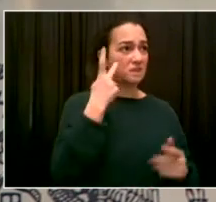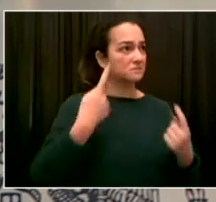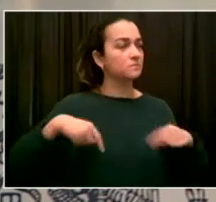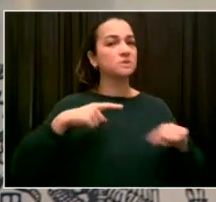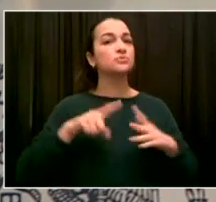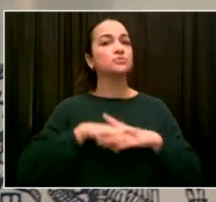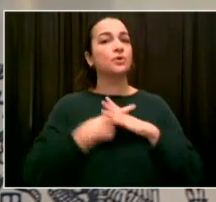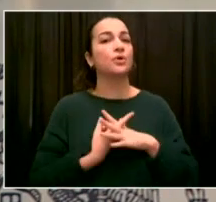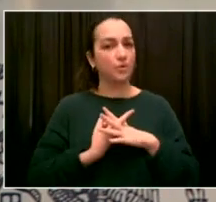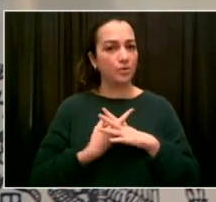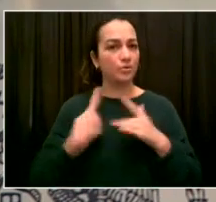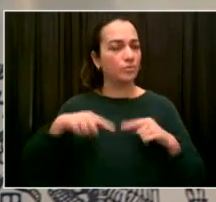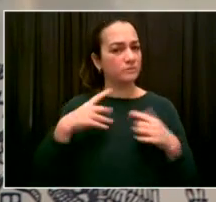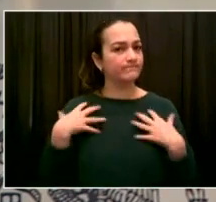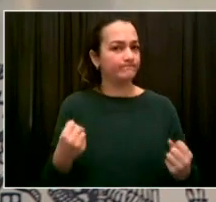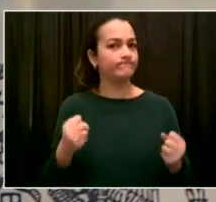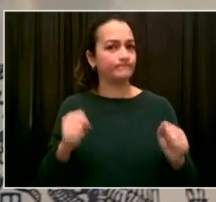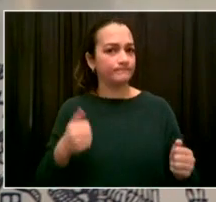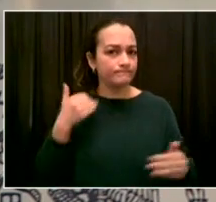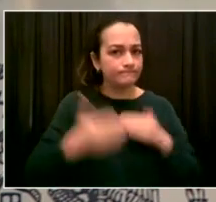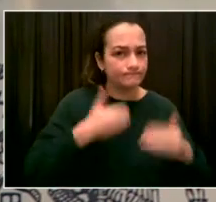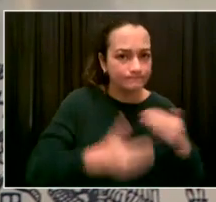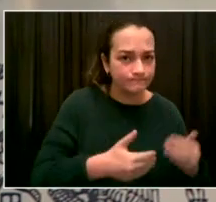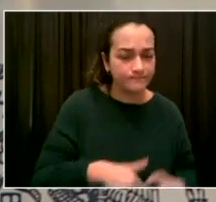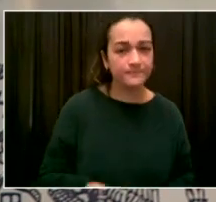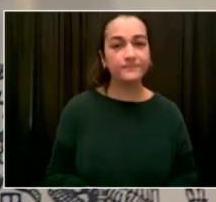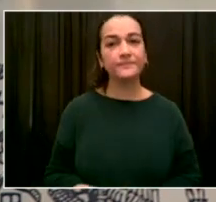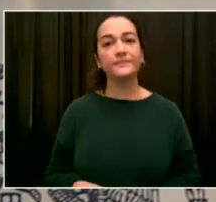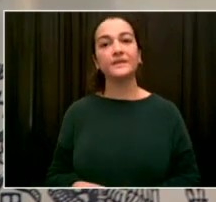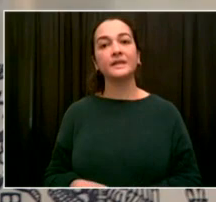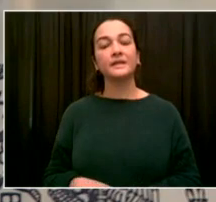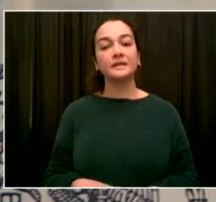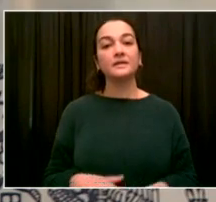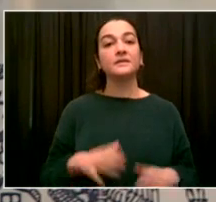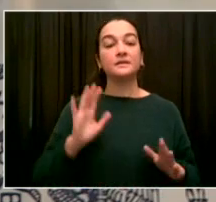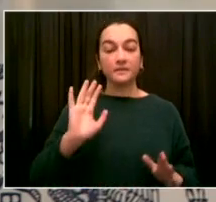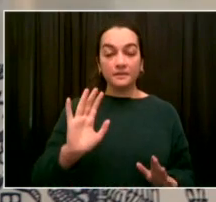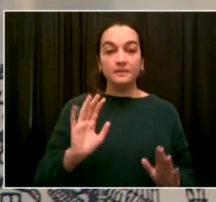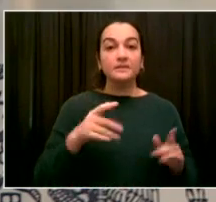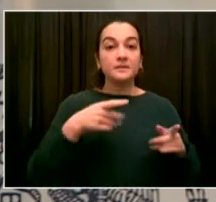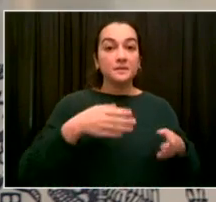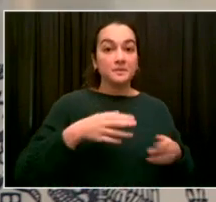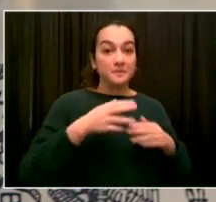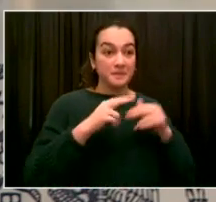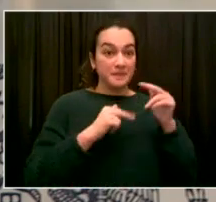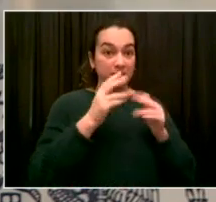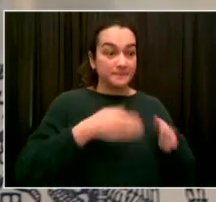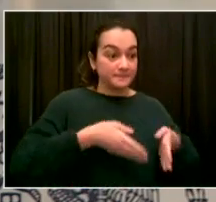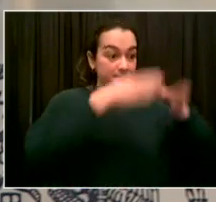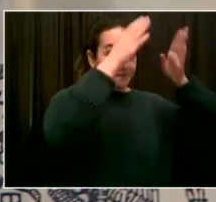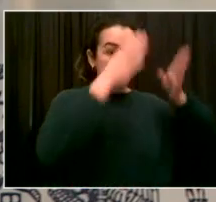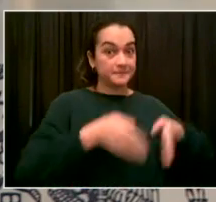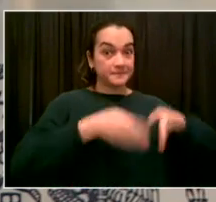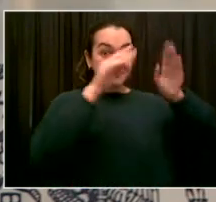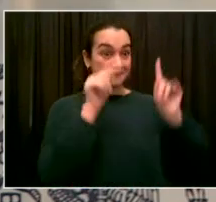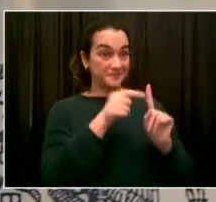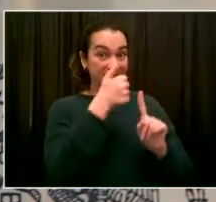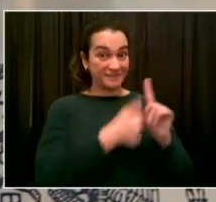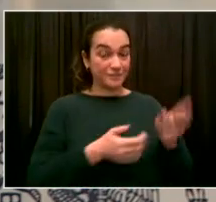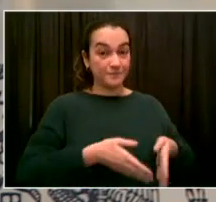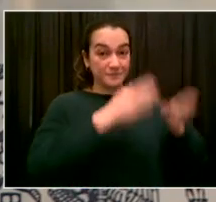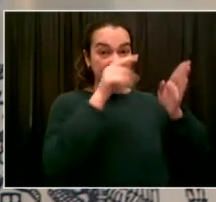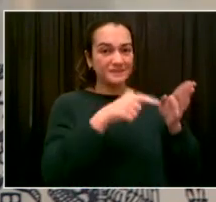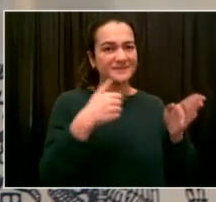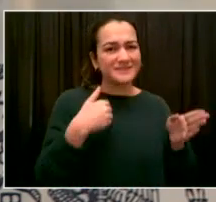on buildings and emissions and limiting emissions from buildings. We are now adding a crucial new